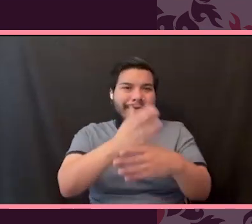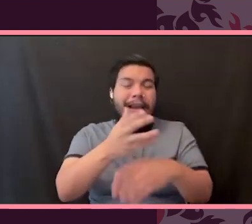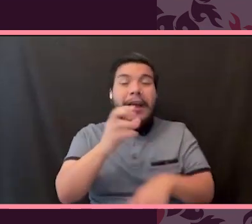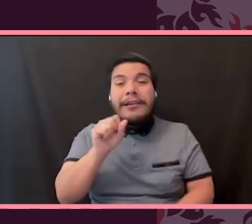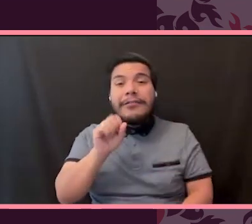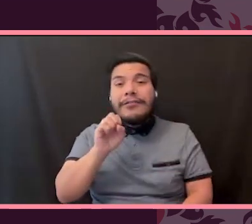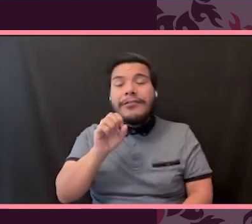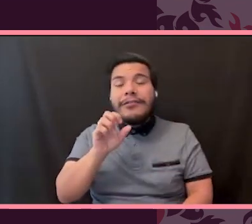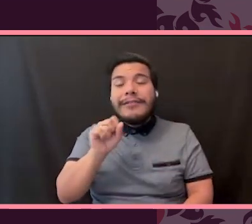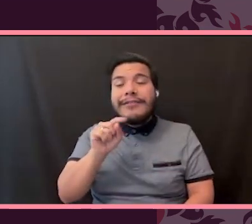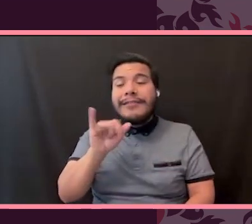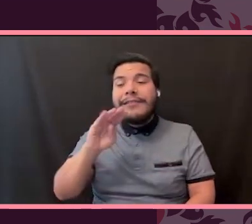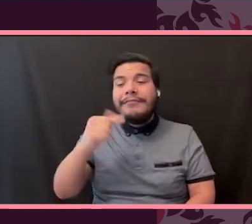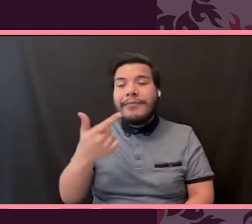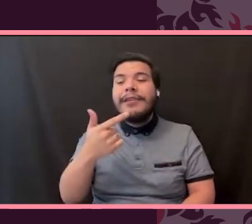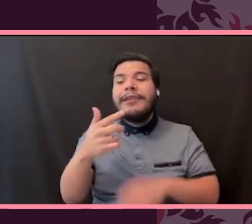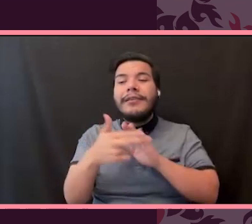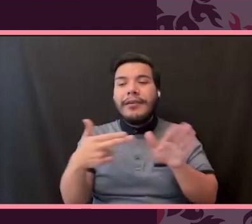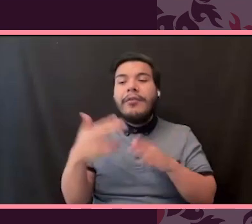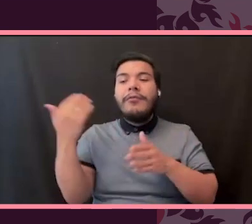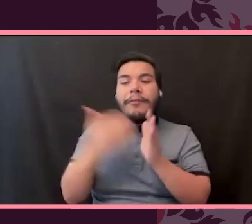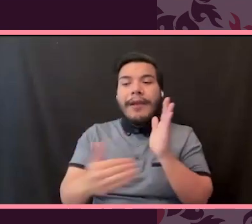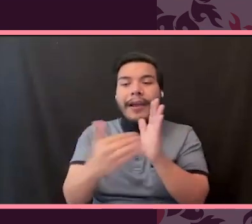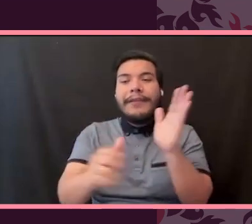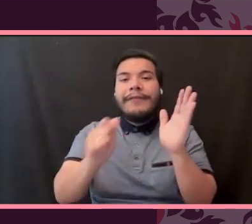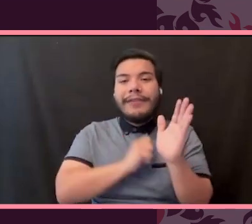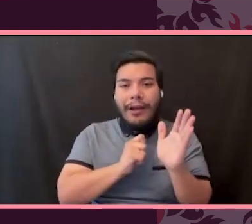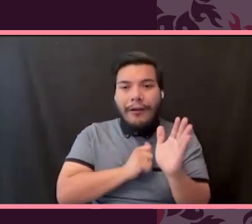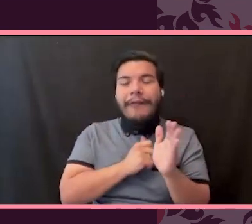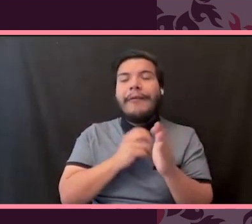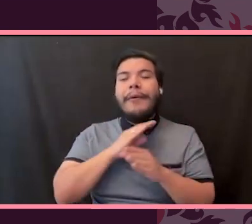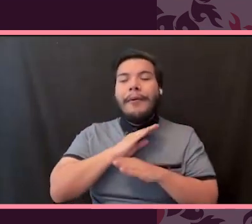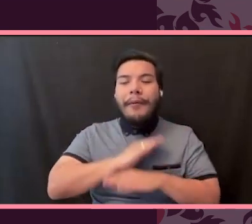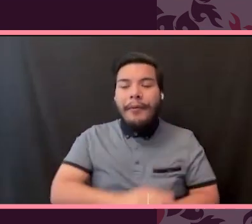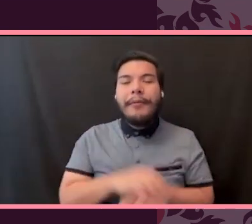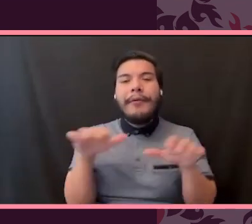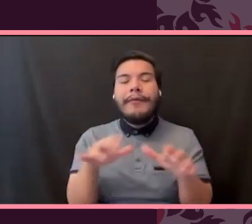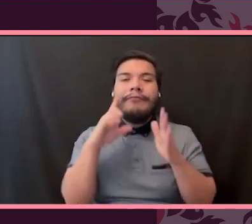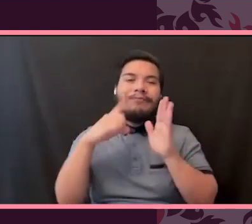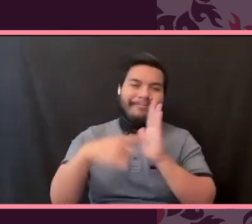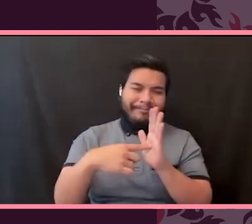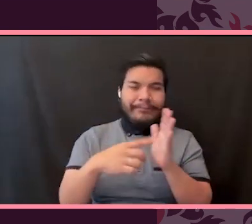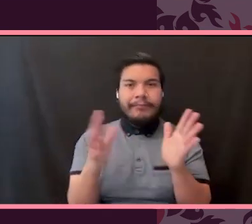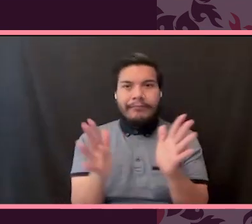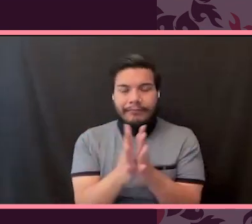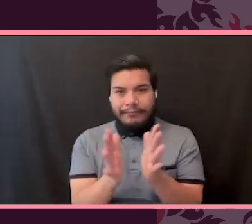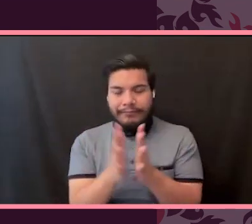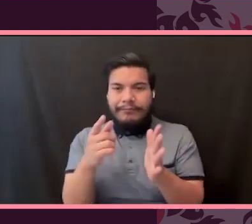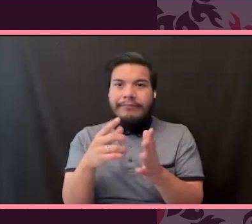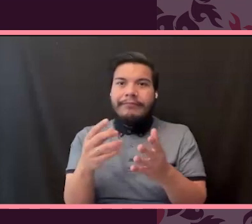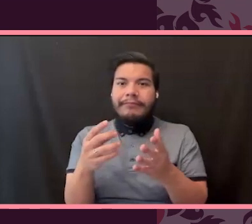as repetitive self-soothing behaviors, such as, hand flapping or finger